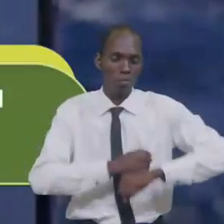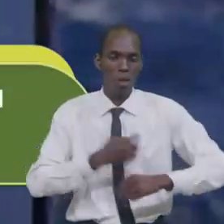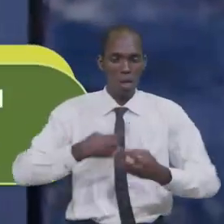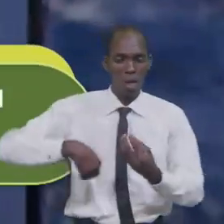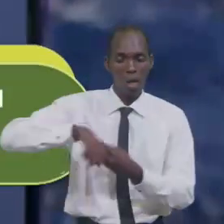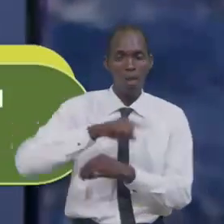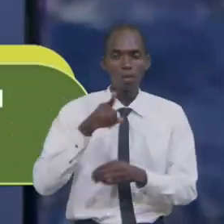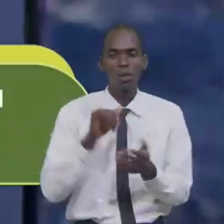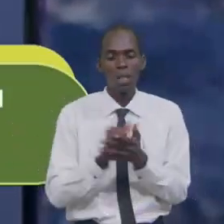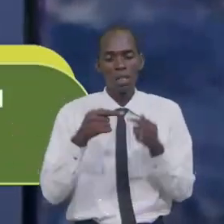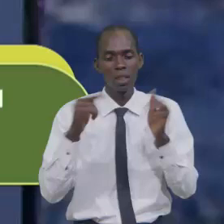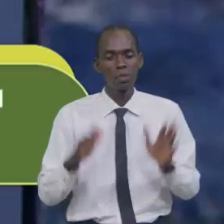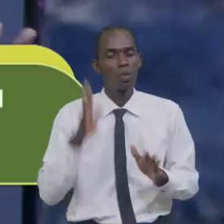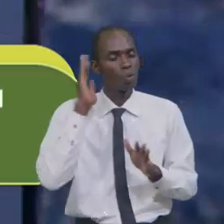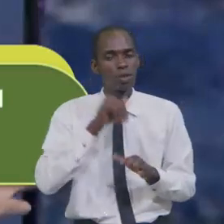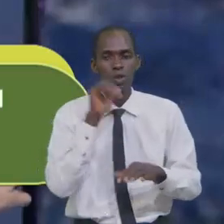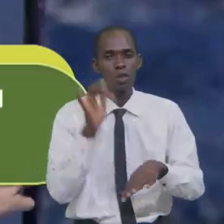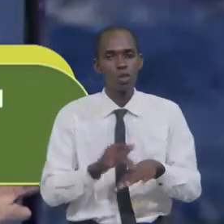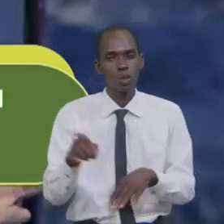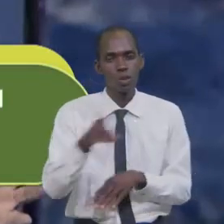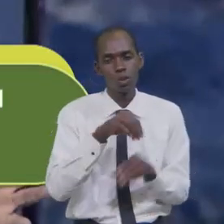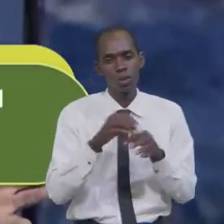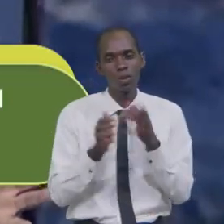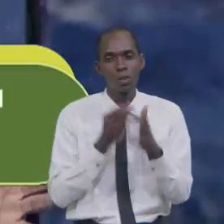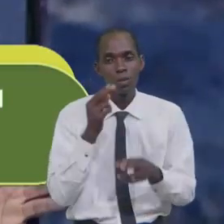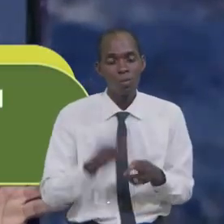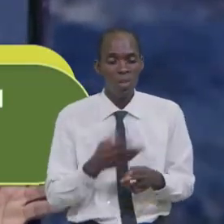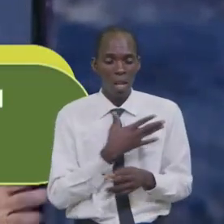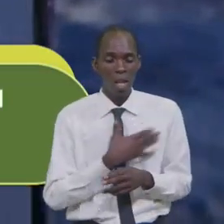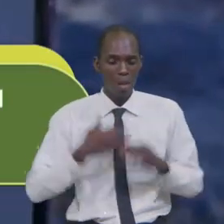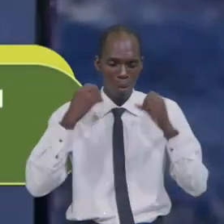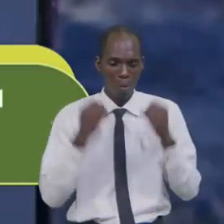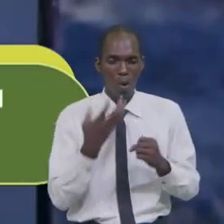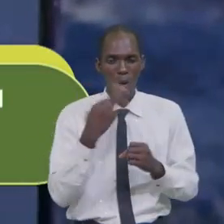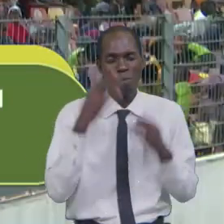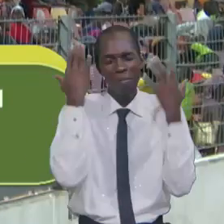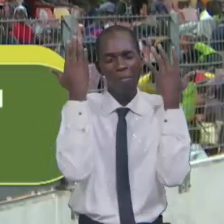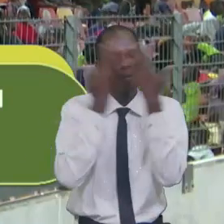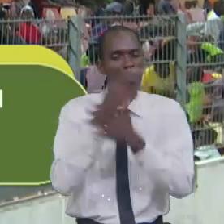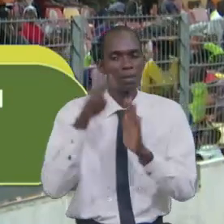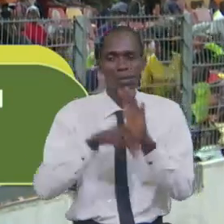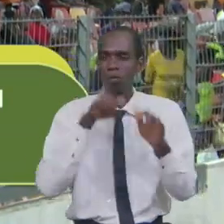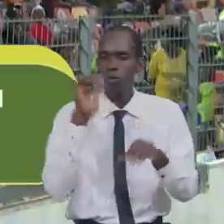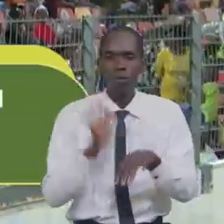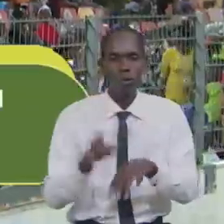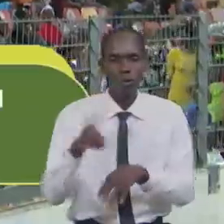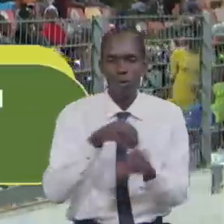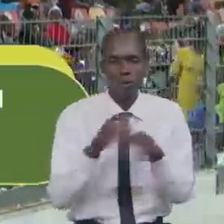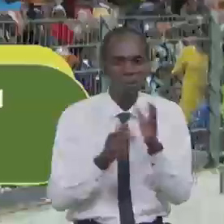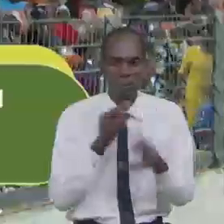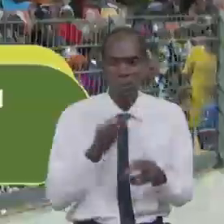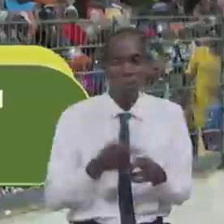not touch you. And the powers of darkness will not touch you. They will not touch your